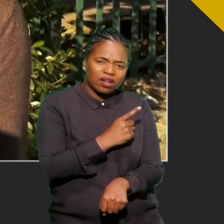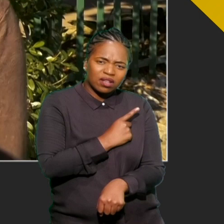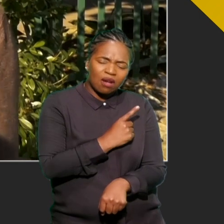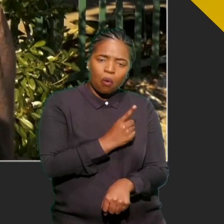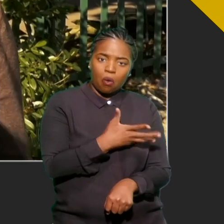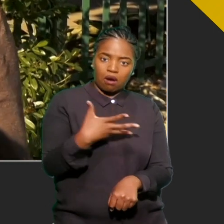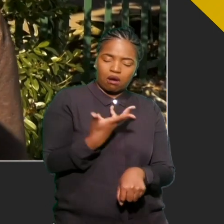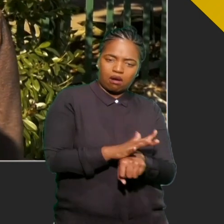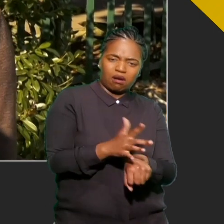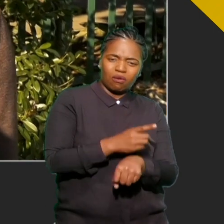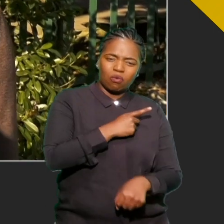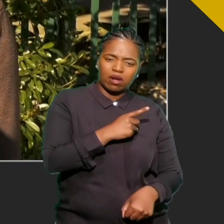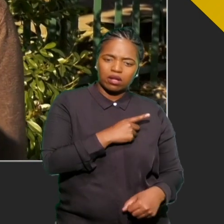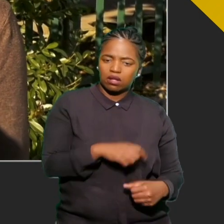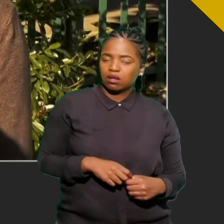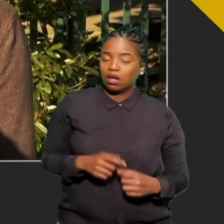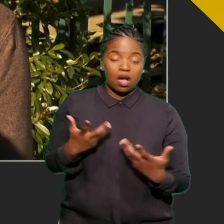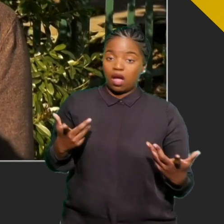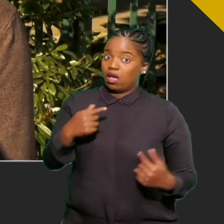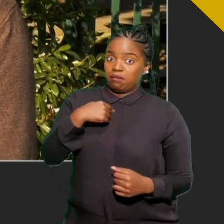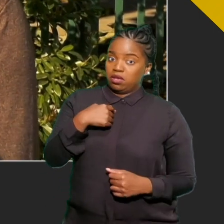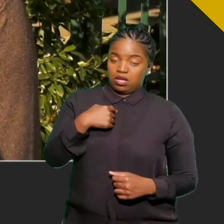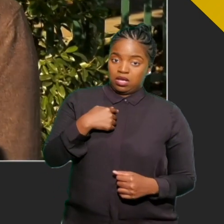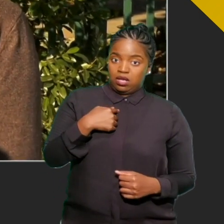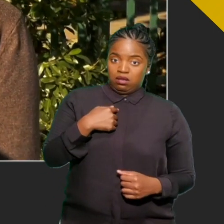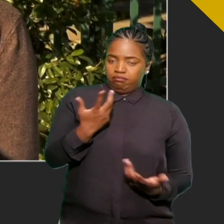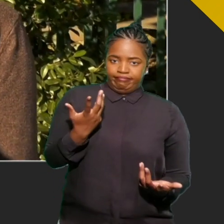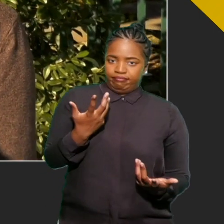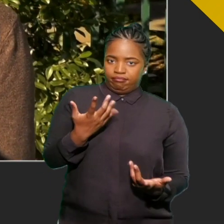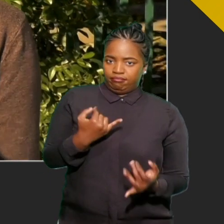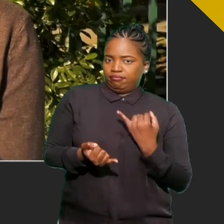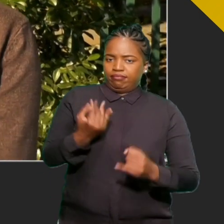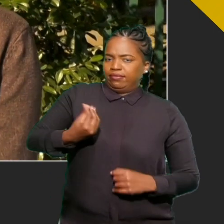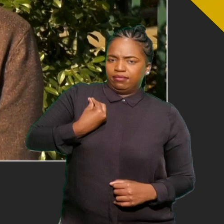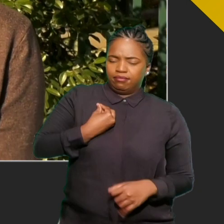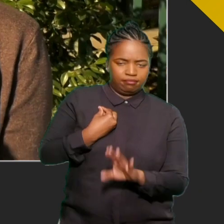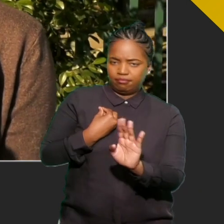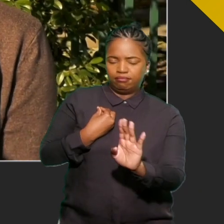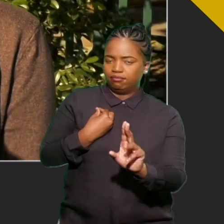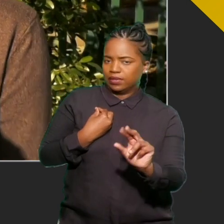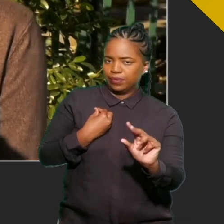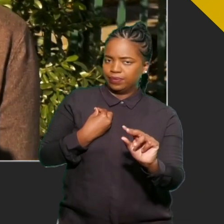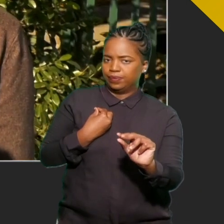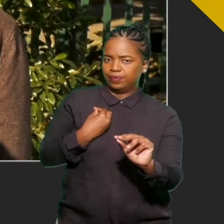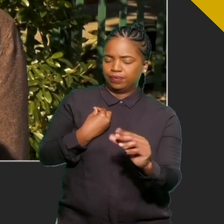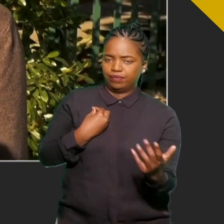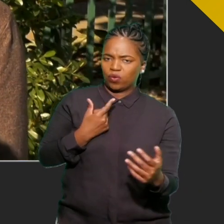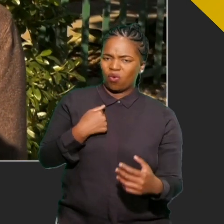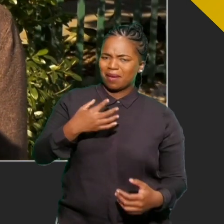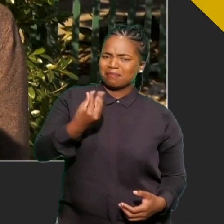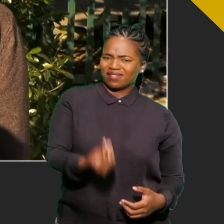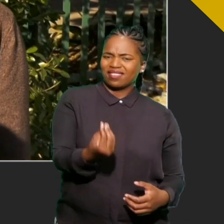getting pregnant. They shouldn't be doing that at such a very, very young age because there's certain implications like that happen.